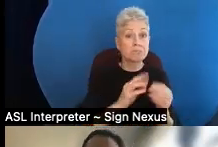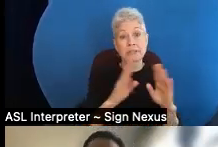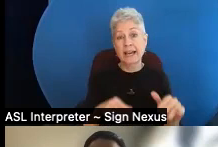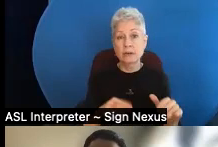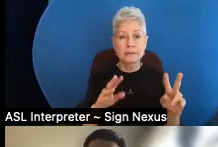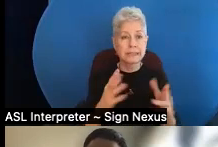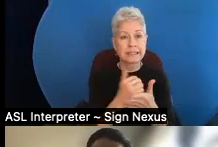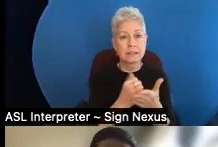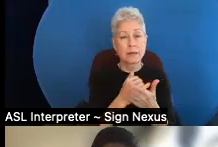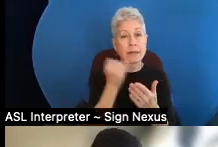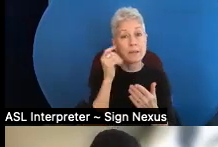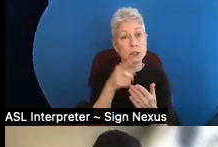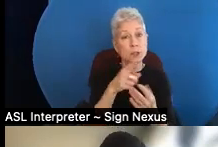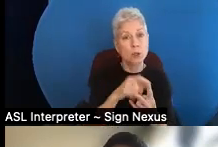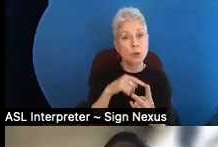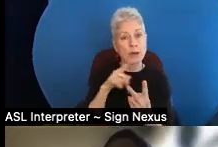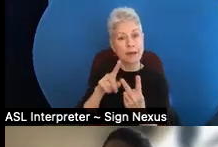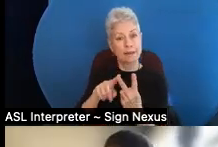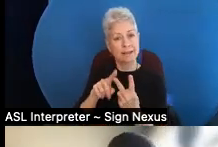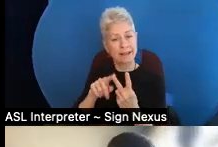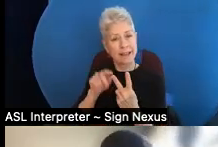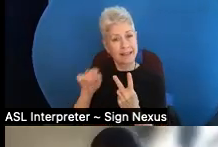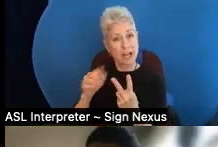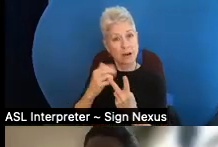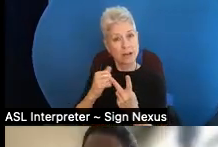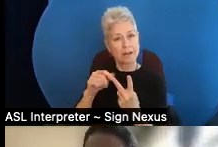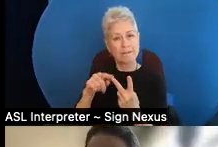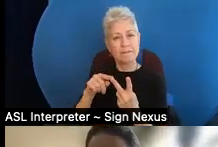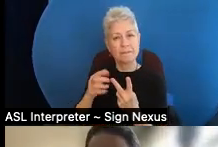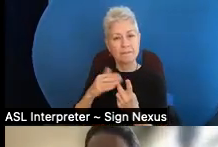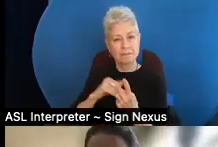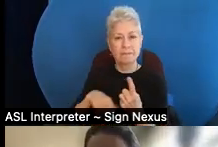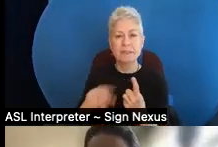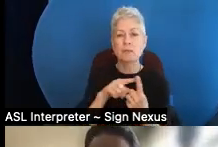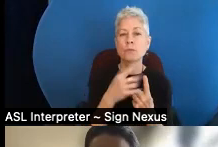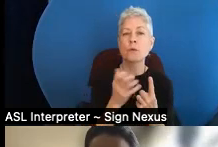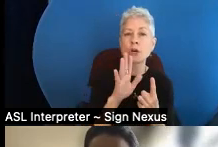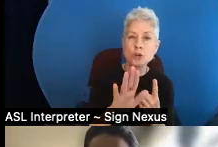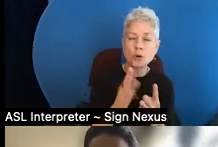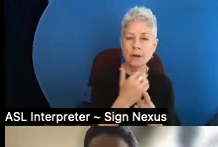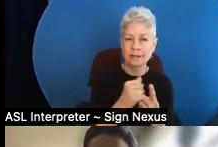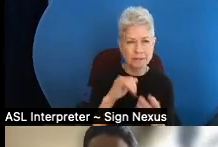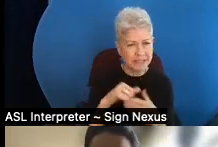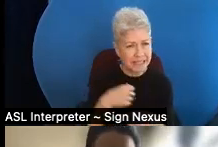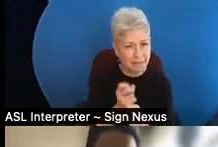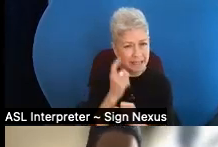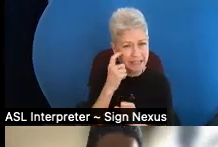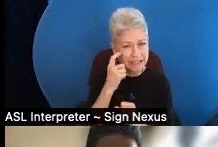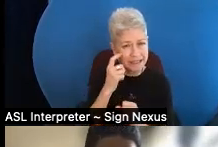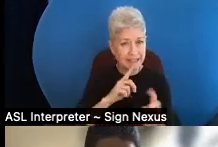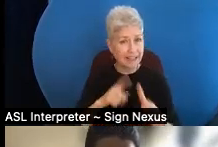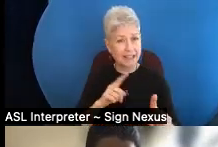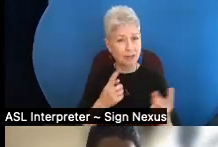another, we want your individual income. Does that make sense? Does that answer your